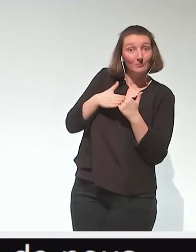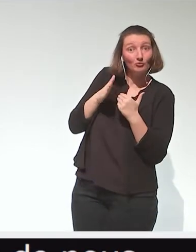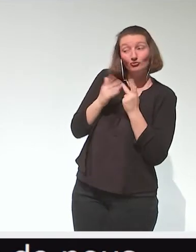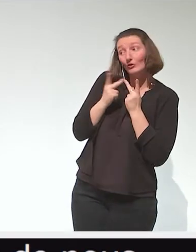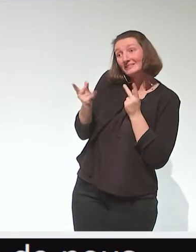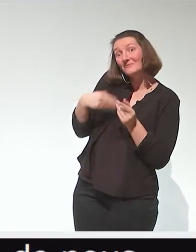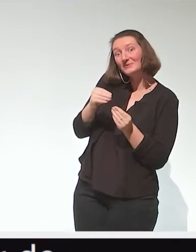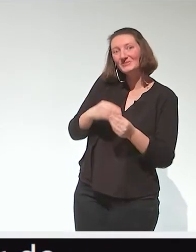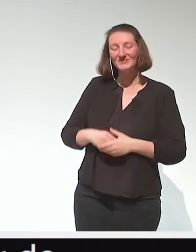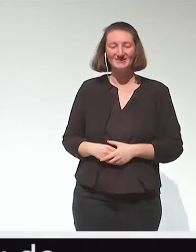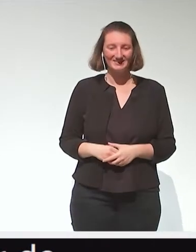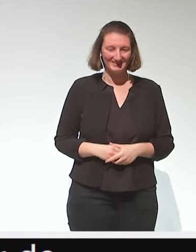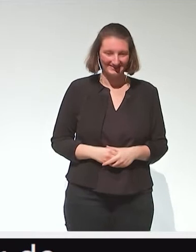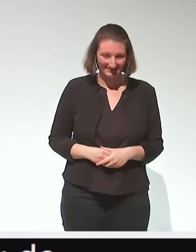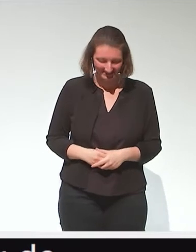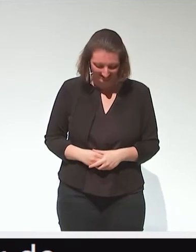in our neighbouring country, Belgium?